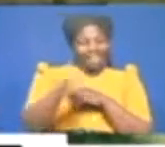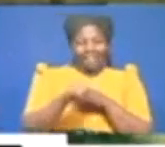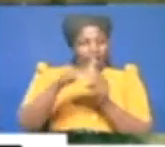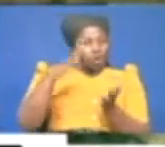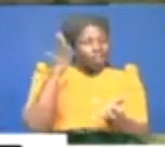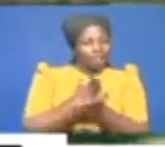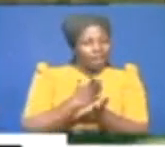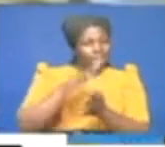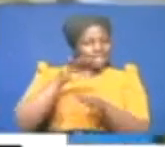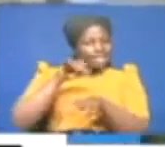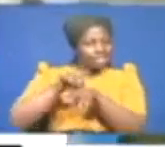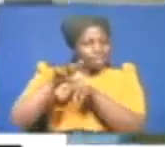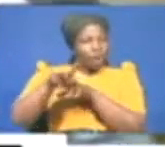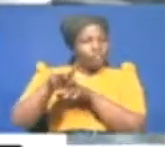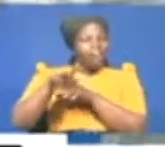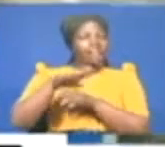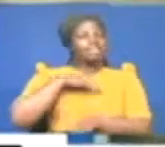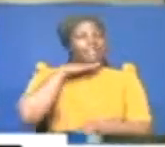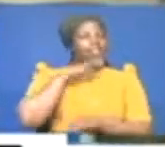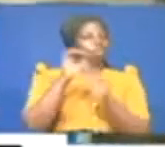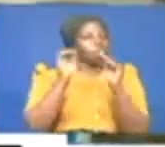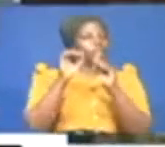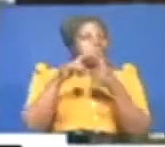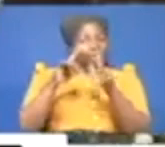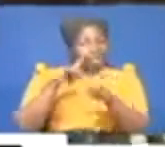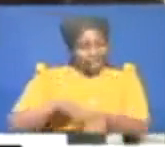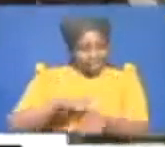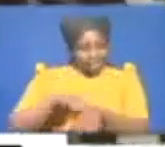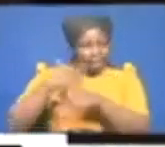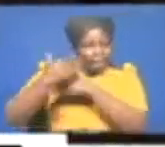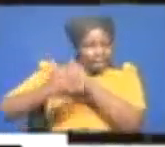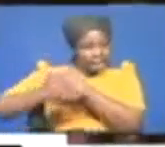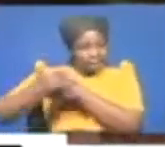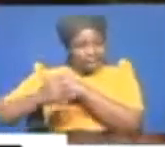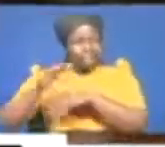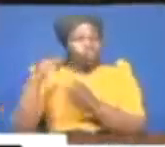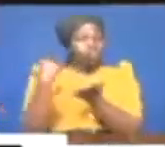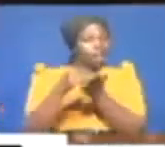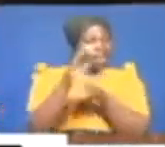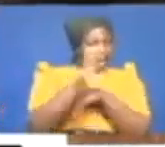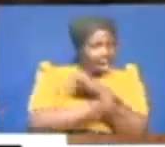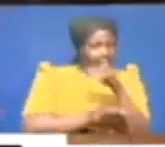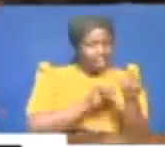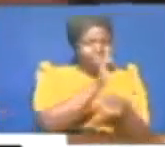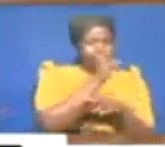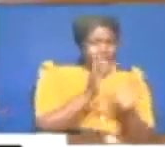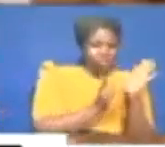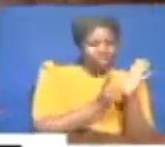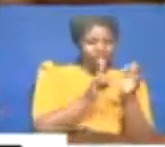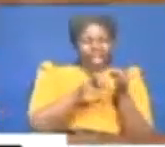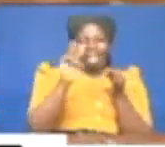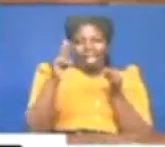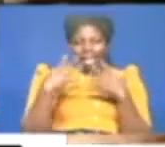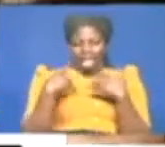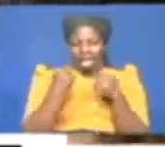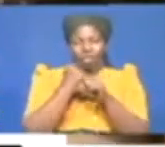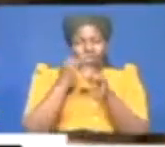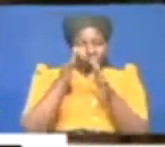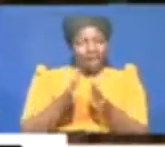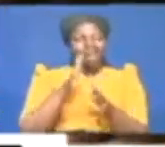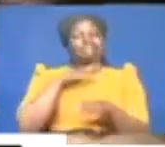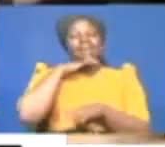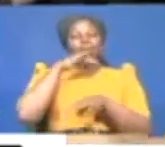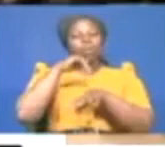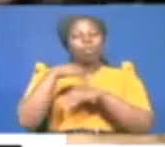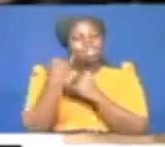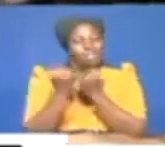deaths. This, even as neighboring Uganda, the first doctor and second health worker died of Ebola on Saturday. The